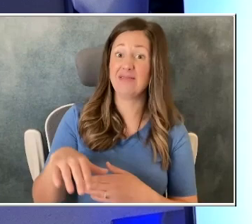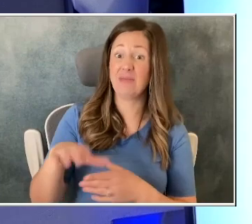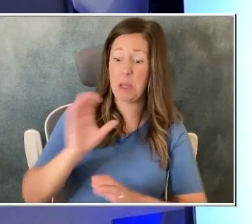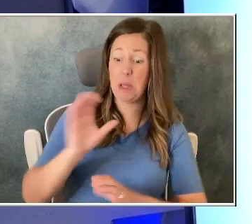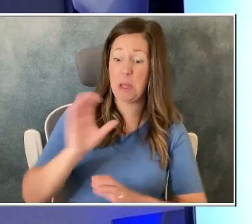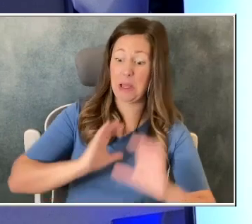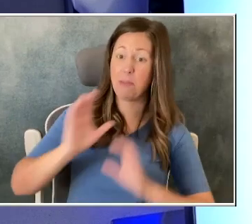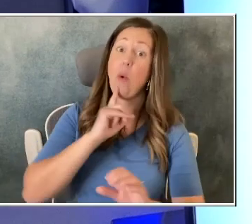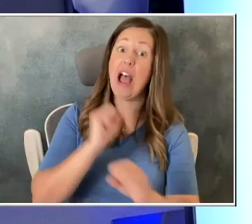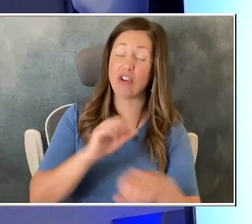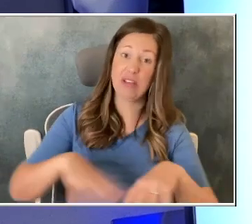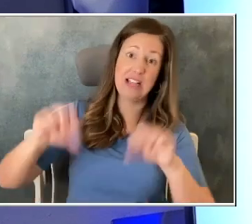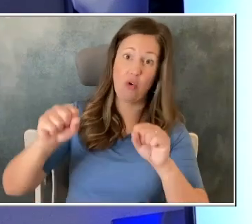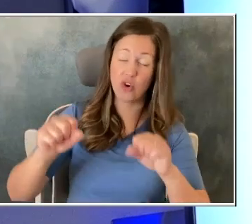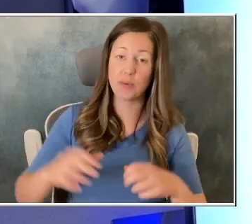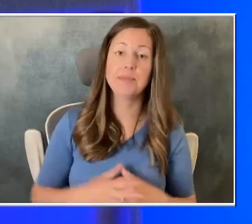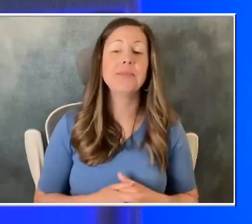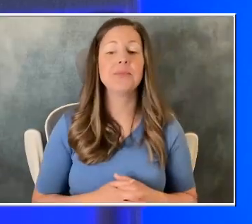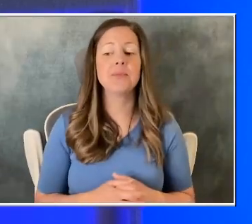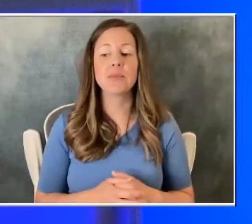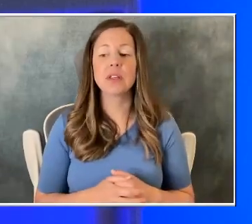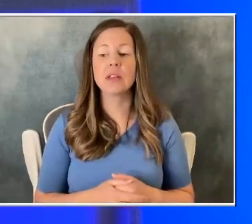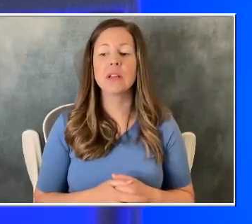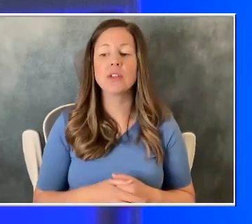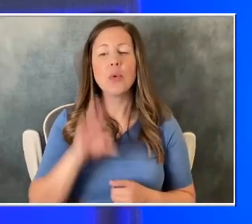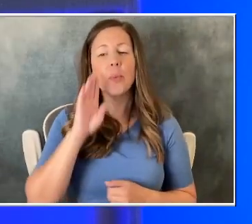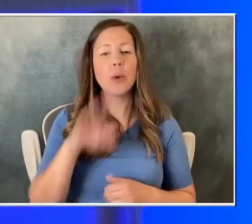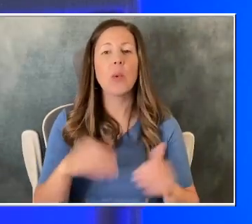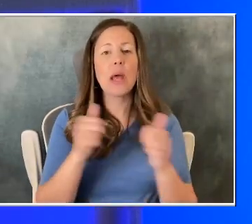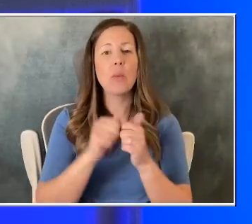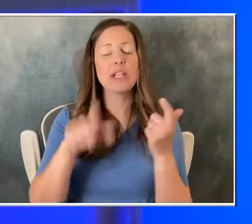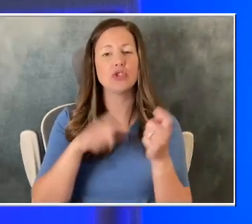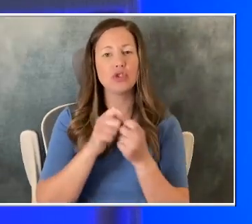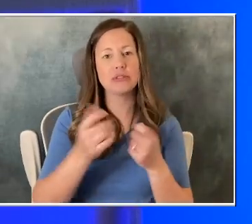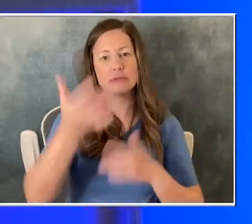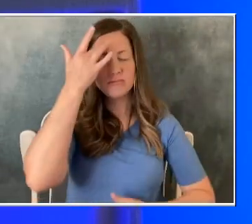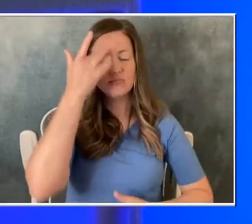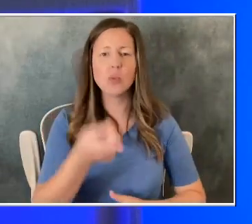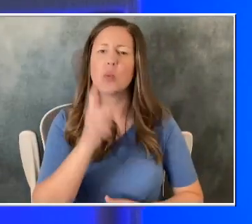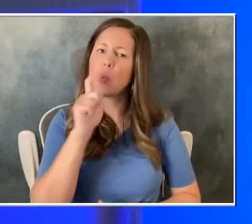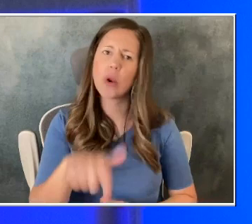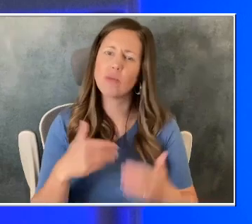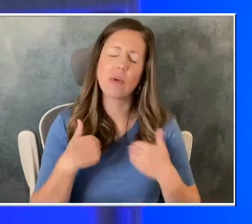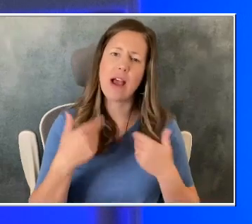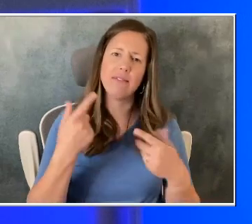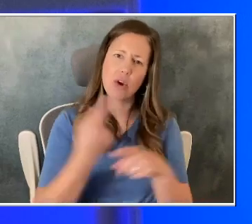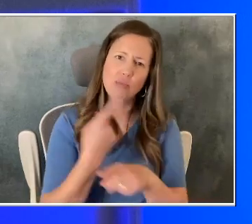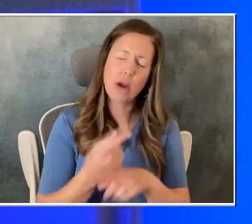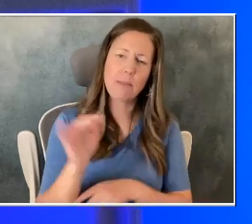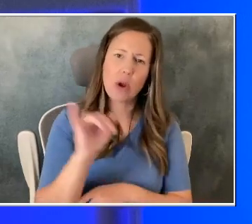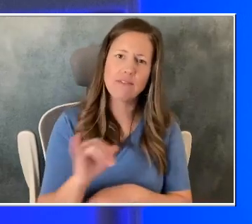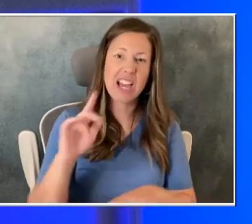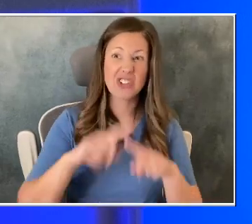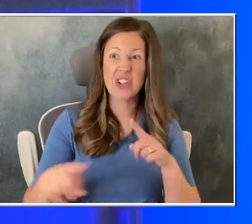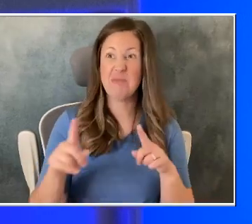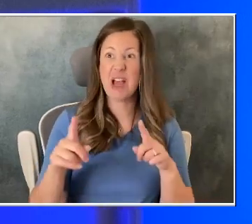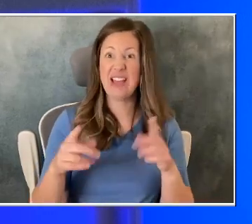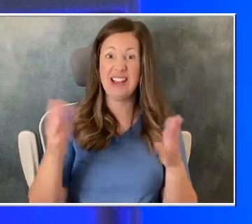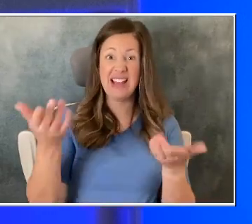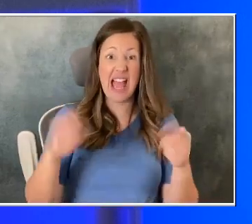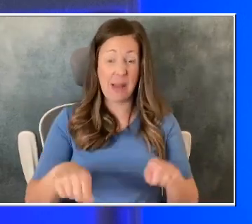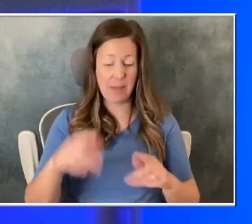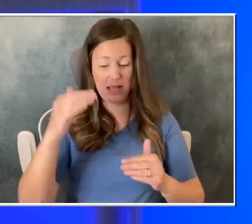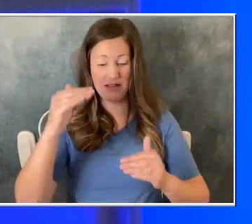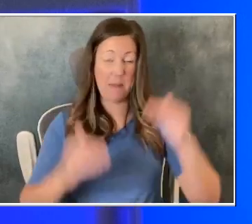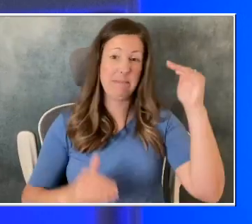are, and we do know that in certain diseases, inflammatory diseases, you don't have to have a proper infection. You just have to have an imbalance in your microbiome for there to be